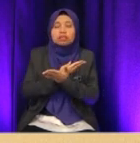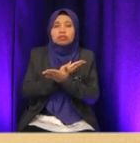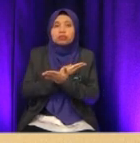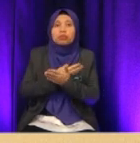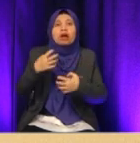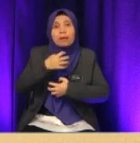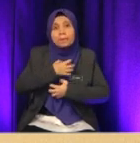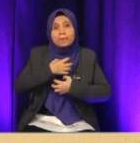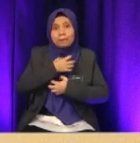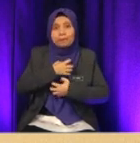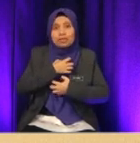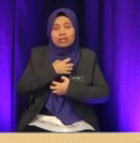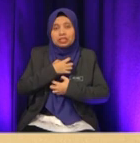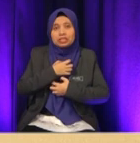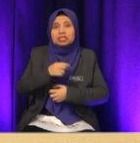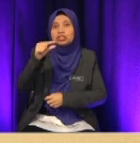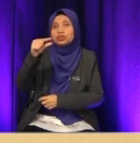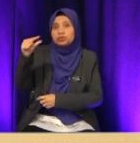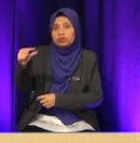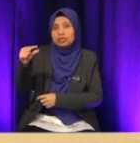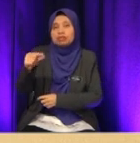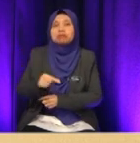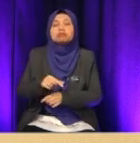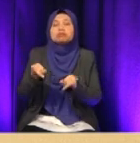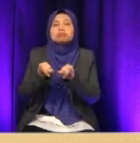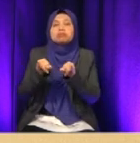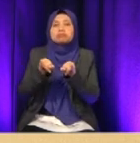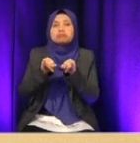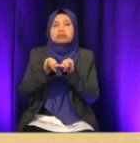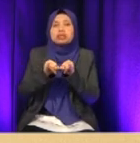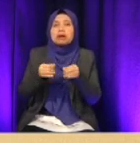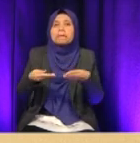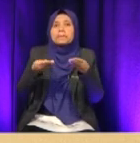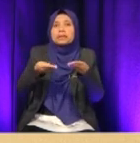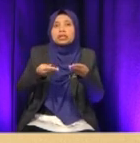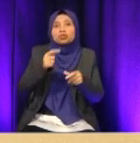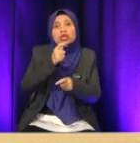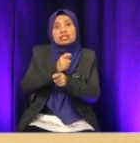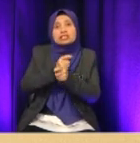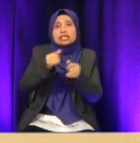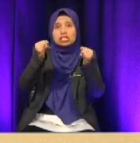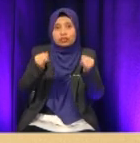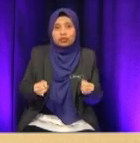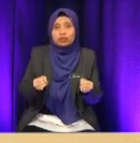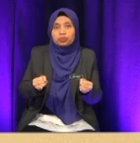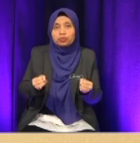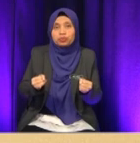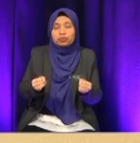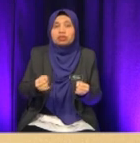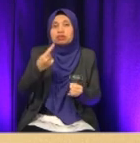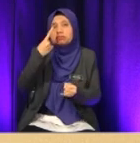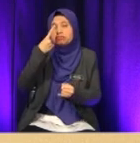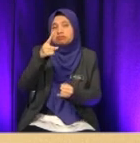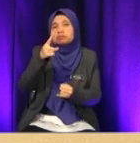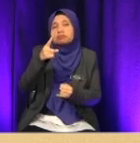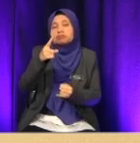useful. Good Gym also arranges good deeds for individuals to do. They run to the home of an